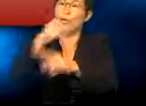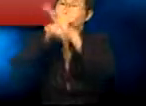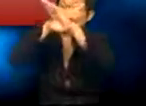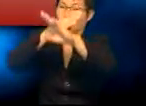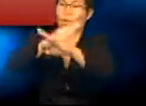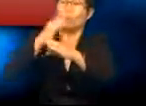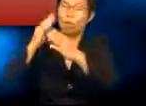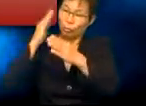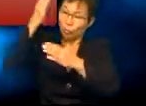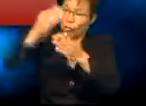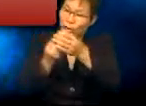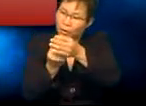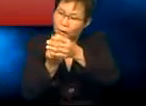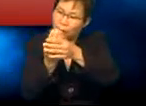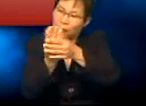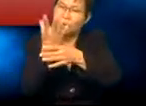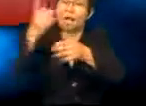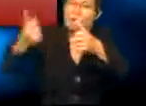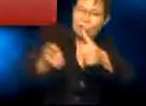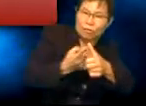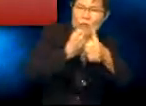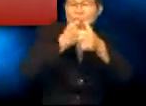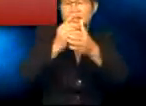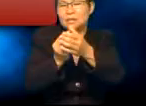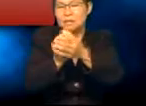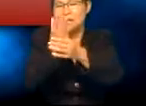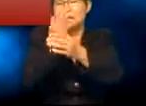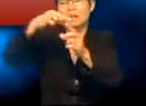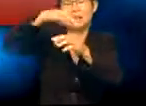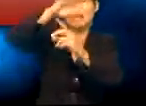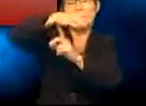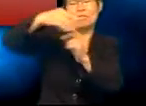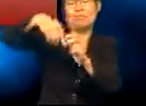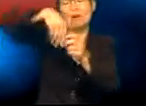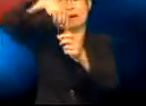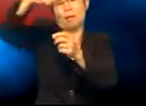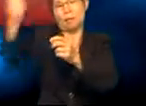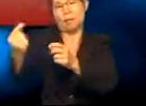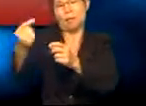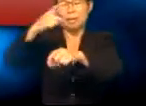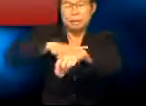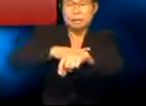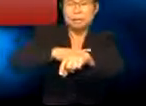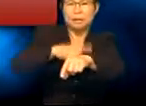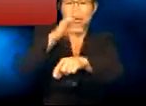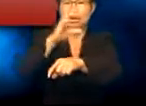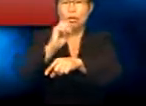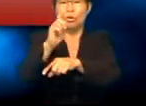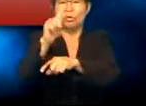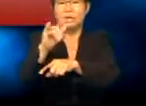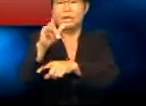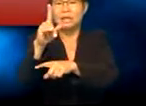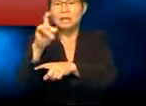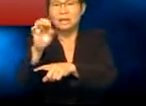will emerge. Then the first foliage leaves appear. Throughout this period, the